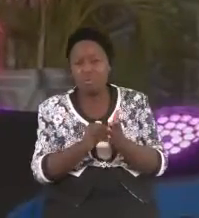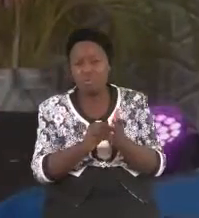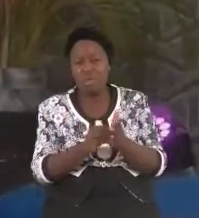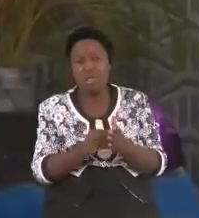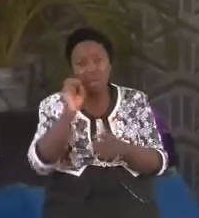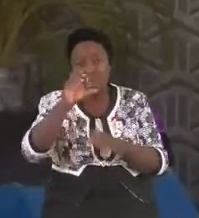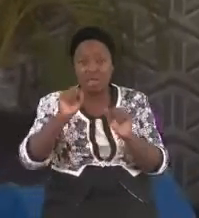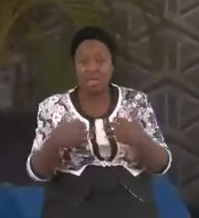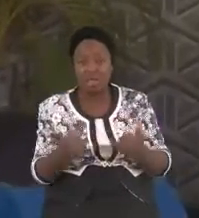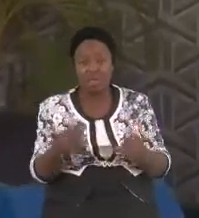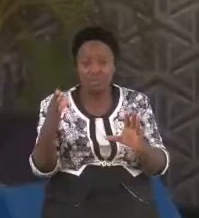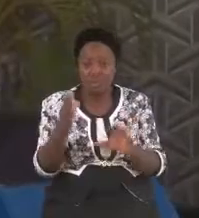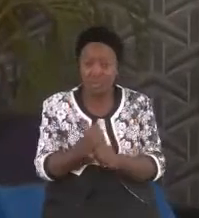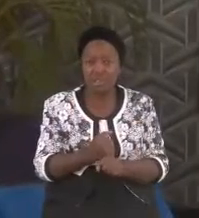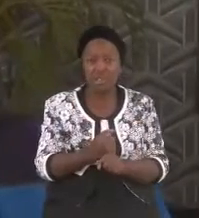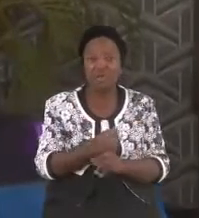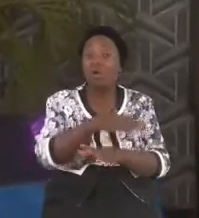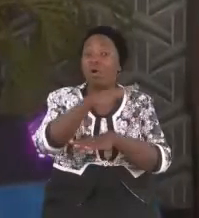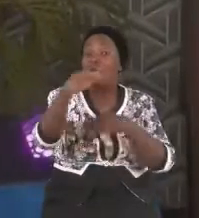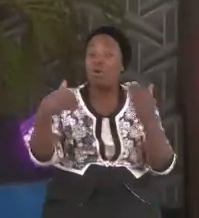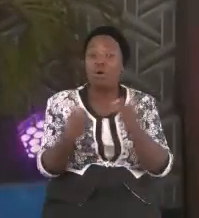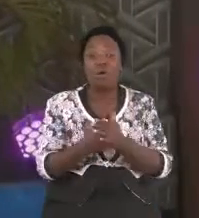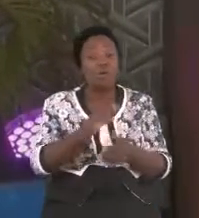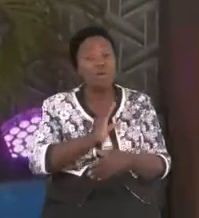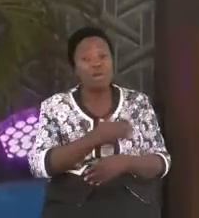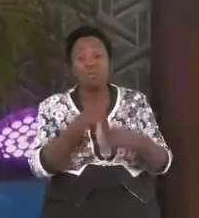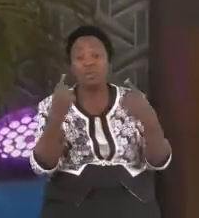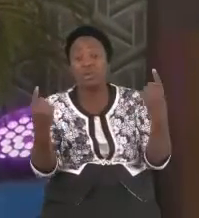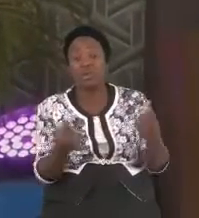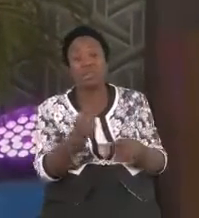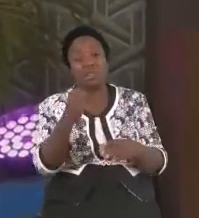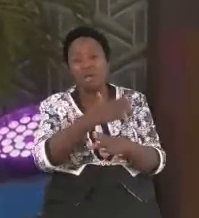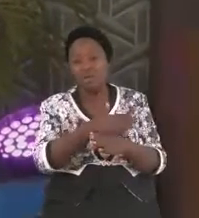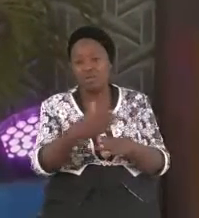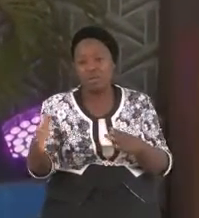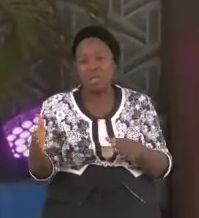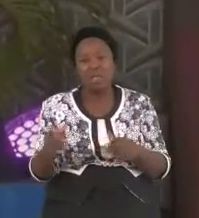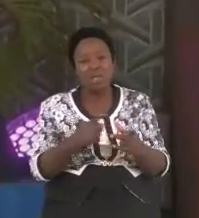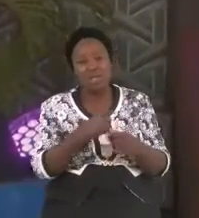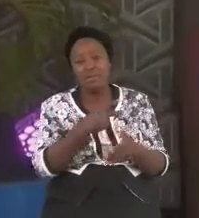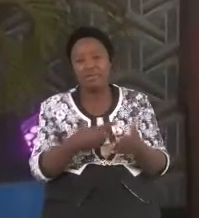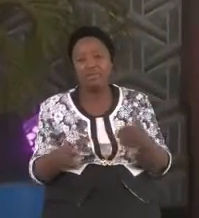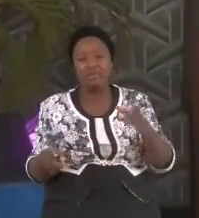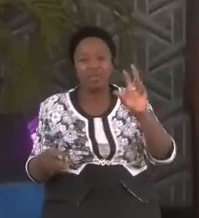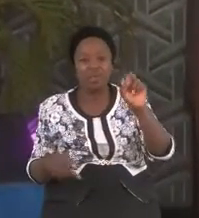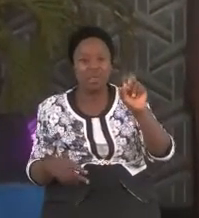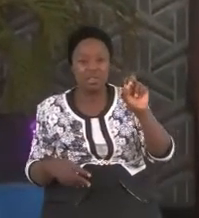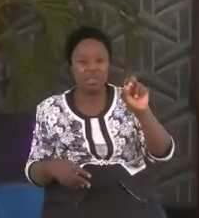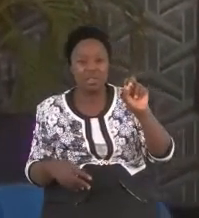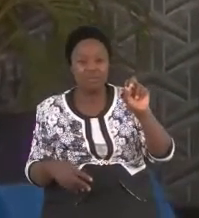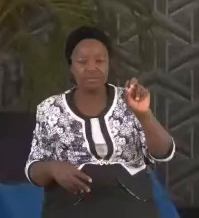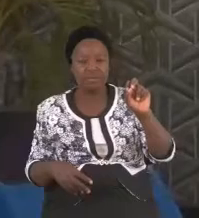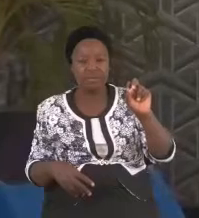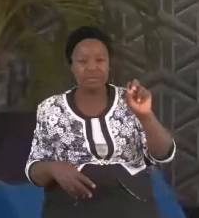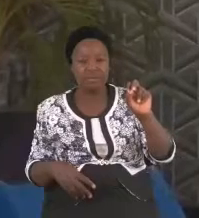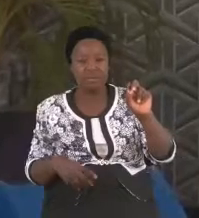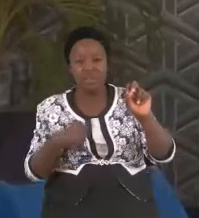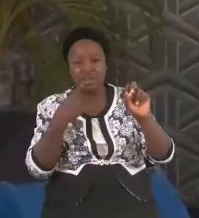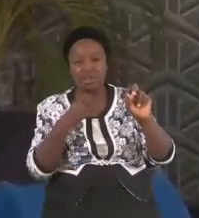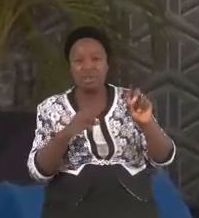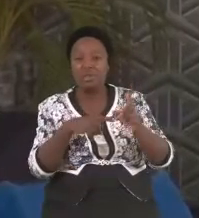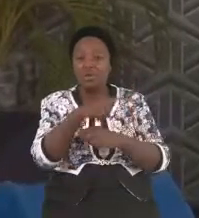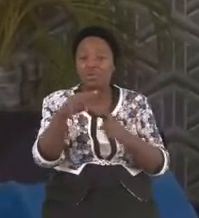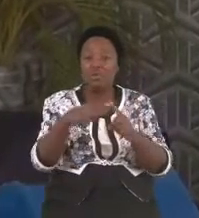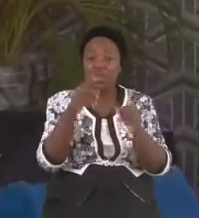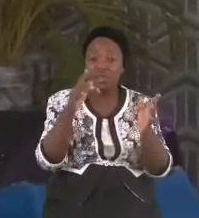take all our sins away and then he tells us in bastardi in verse 30 he says when jesus